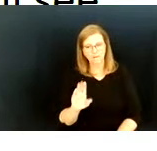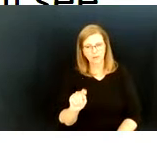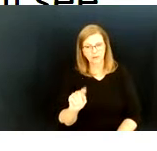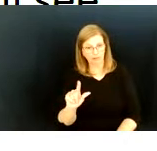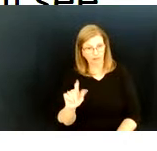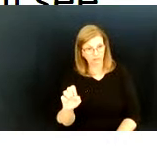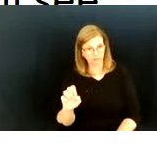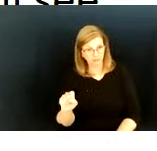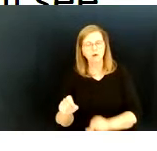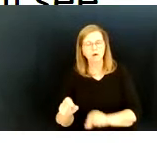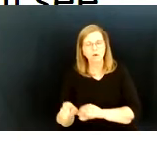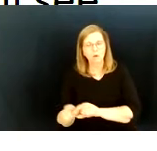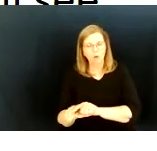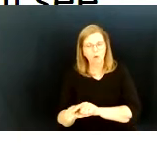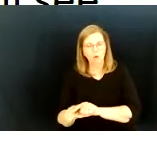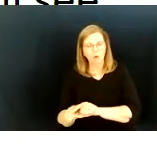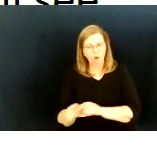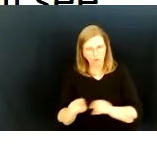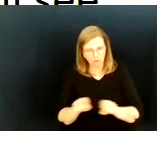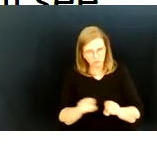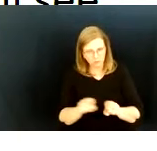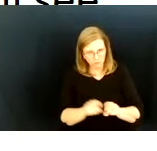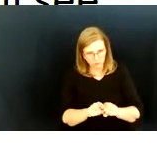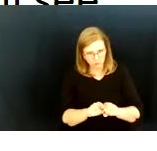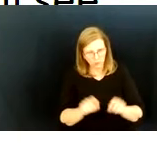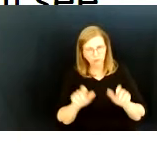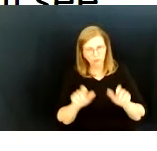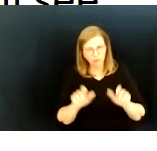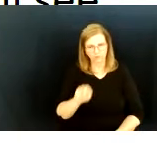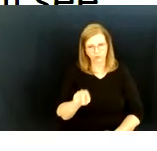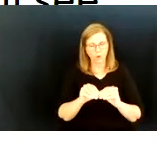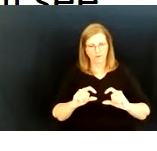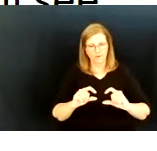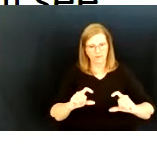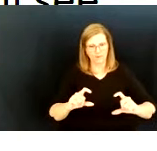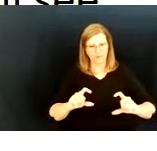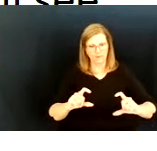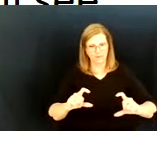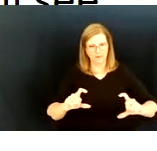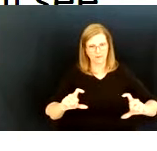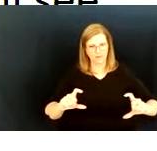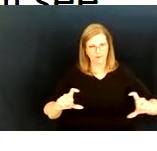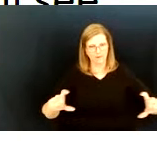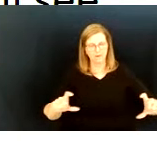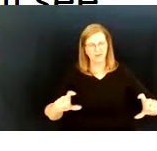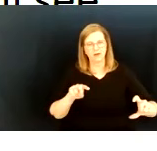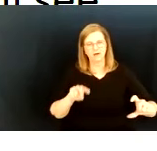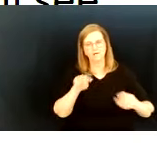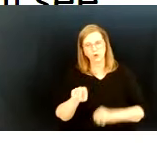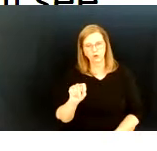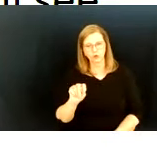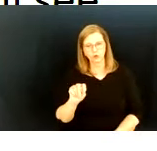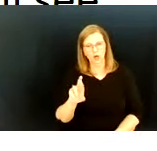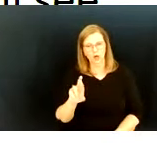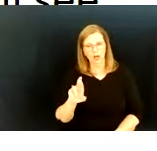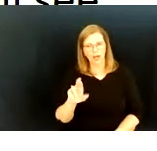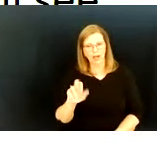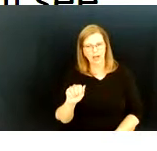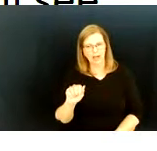You may also view more lines on the transcript by selecting View Transcript. This will take